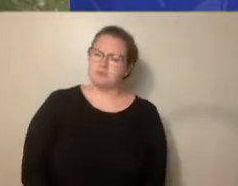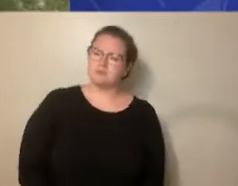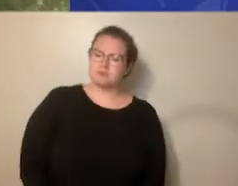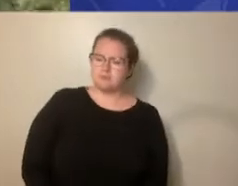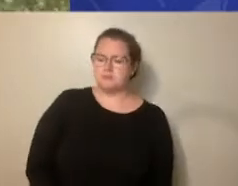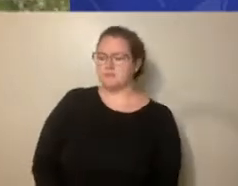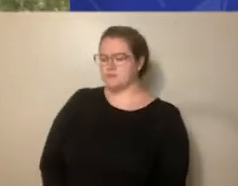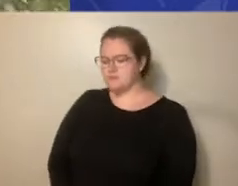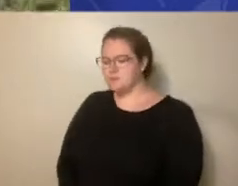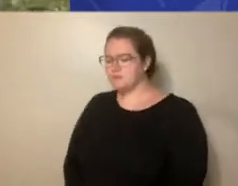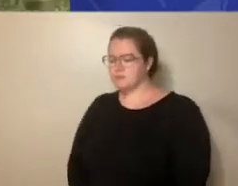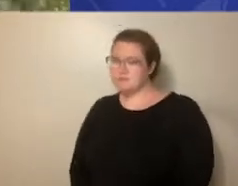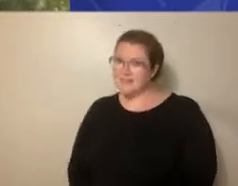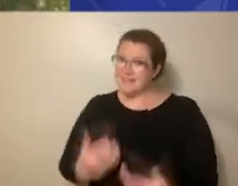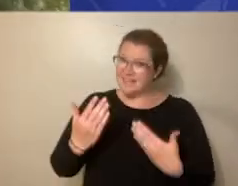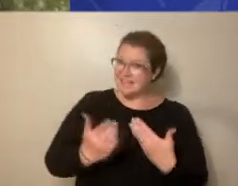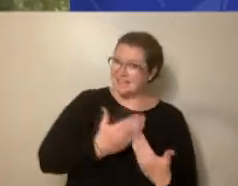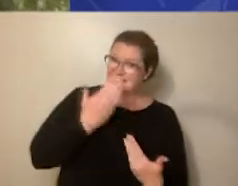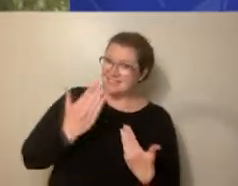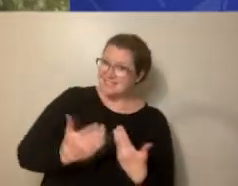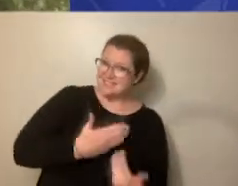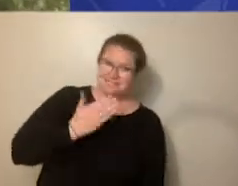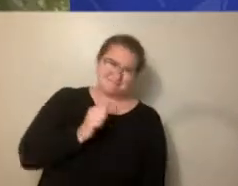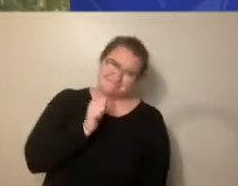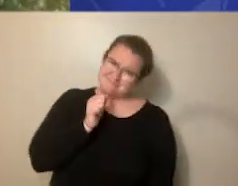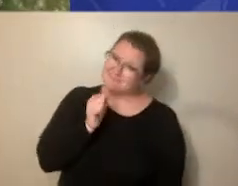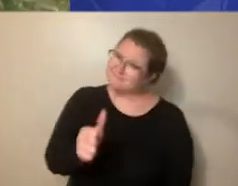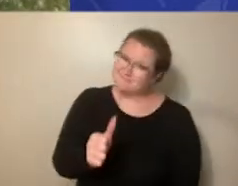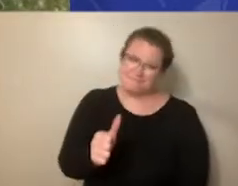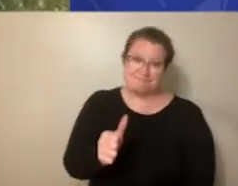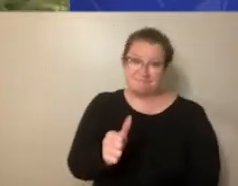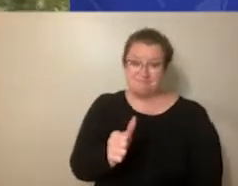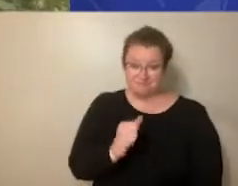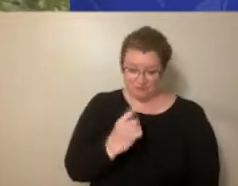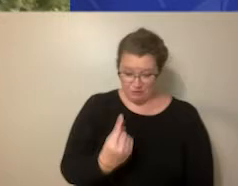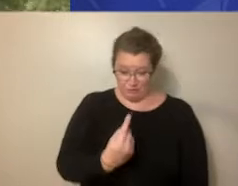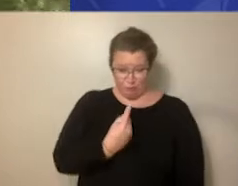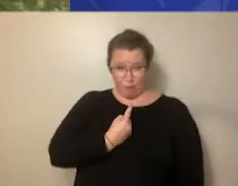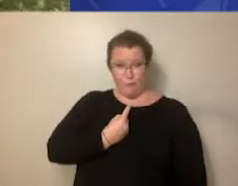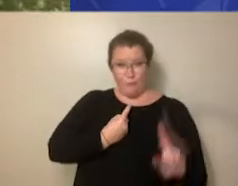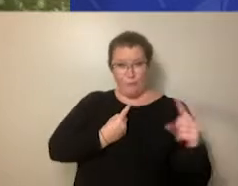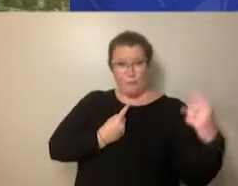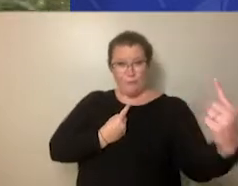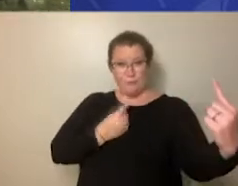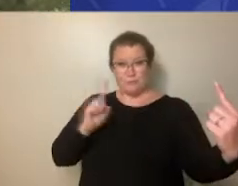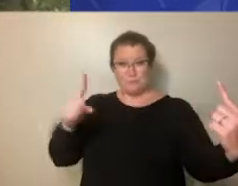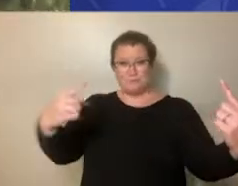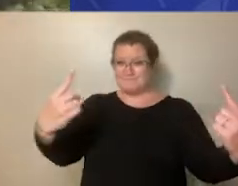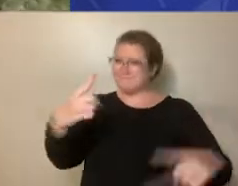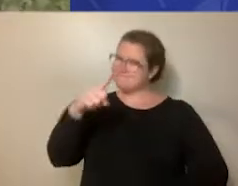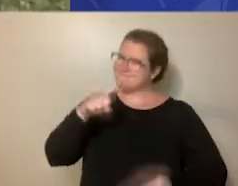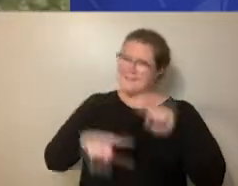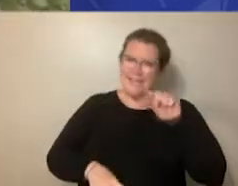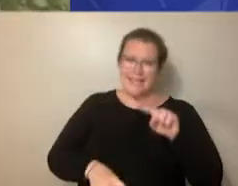It won't be easy, we can't do it on our own.